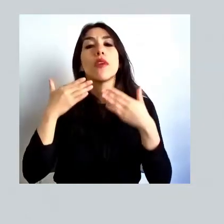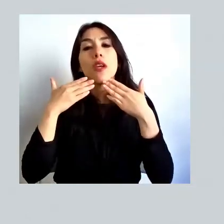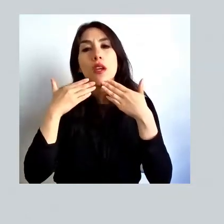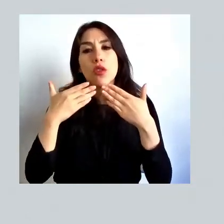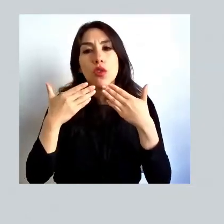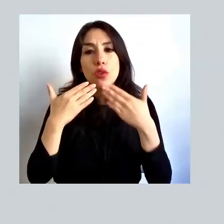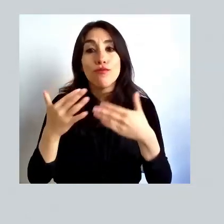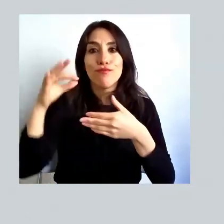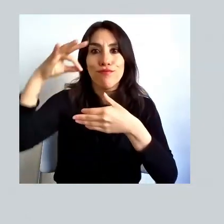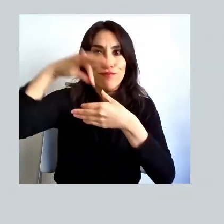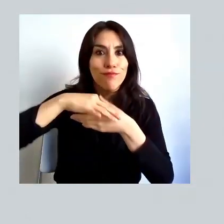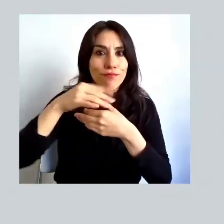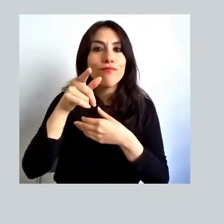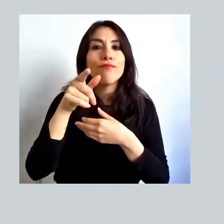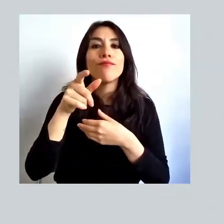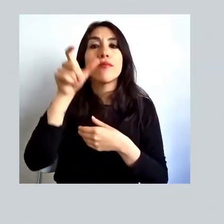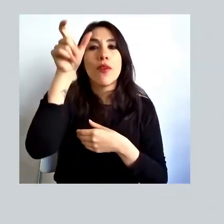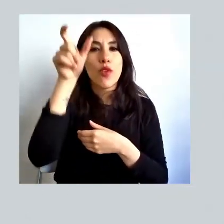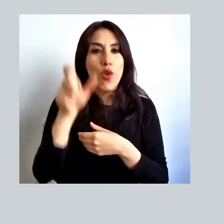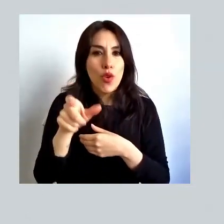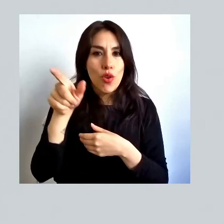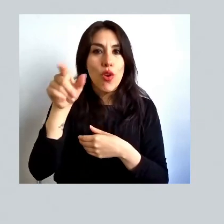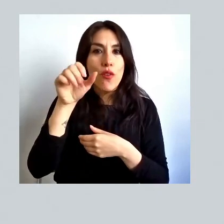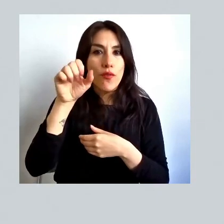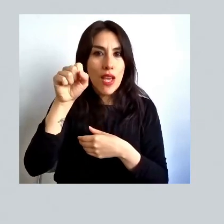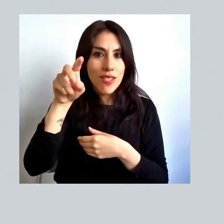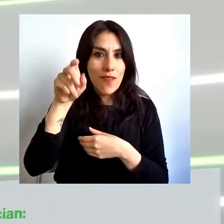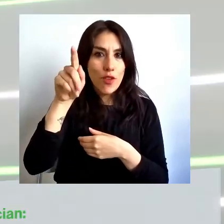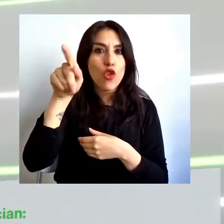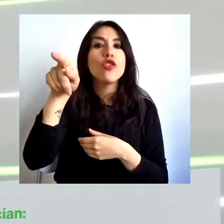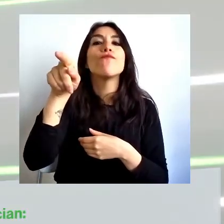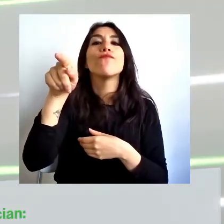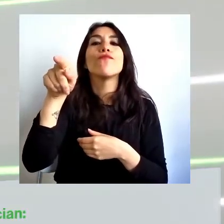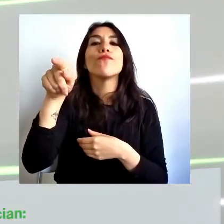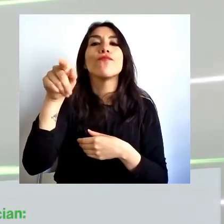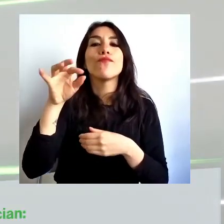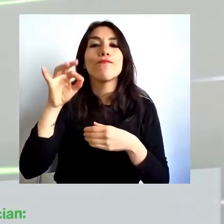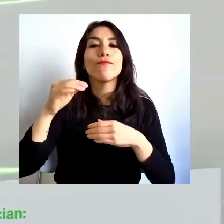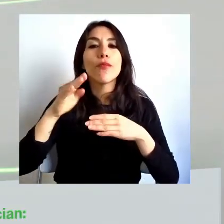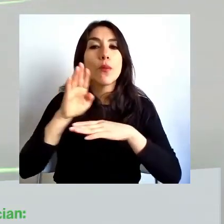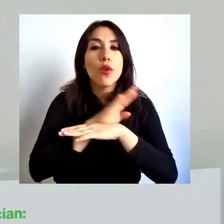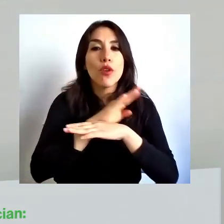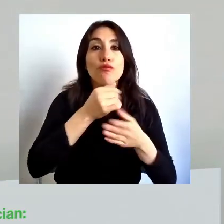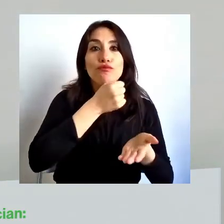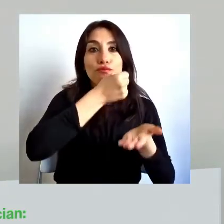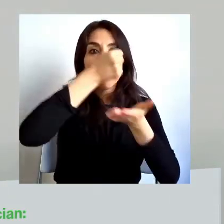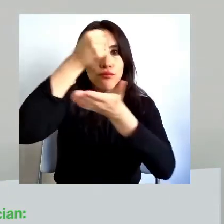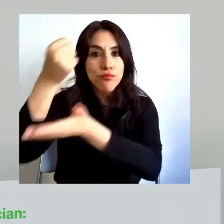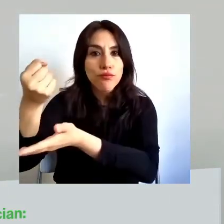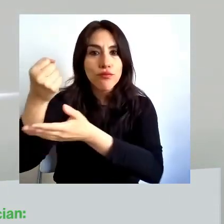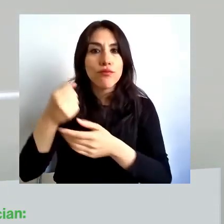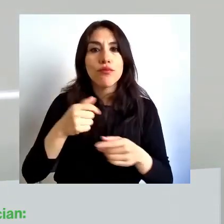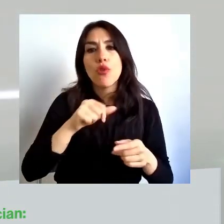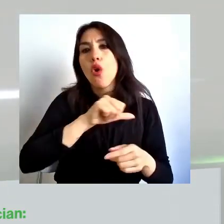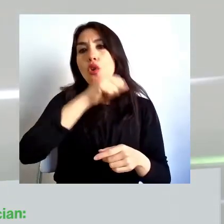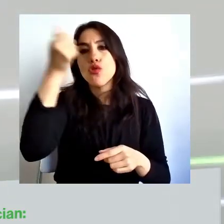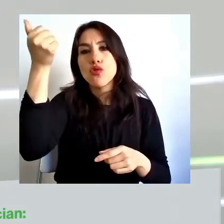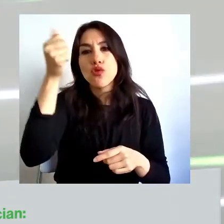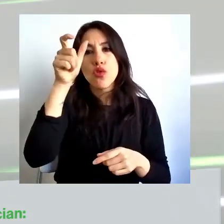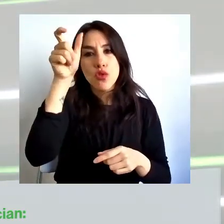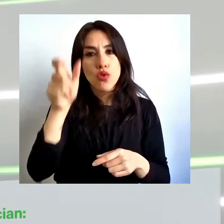We thank Scotiabank, our main sponsor, and the support from Nestle, SMU, and